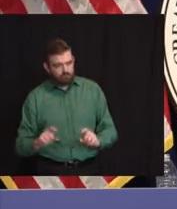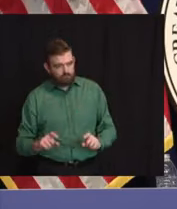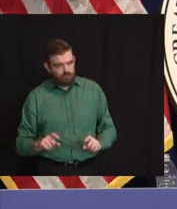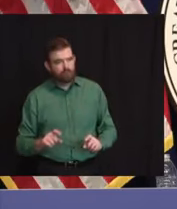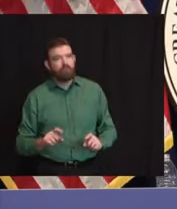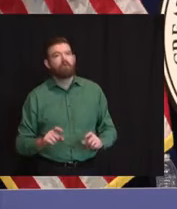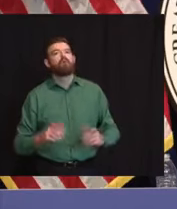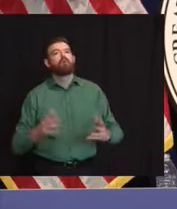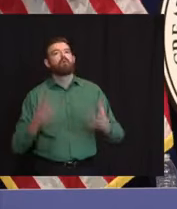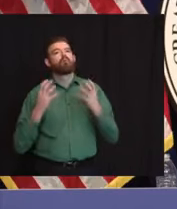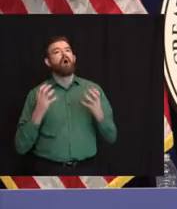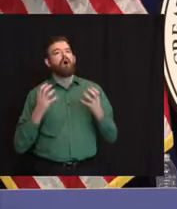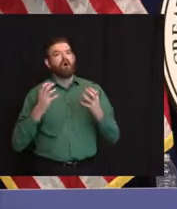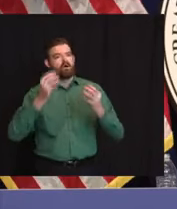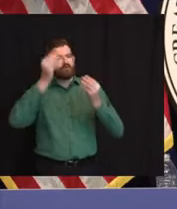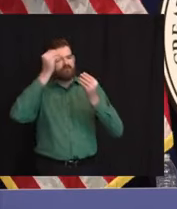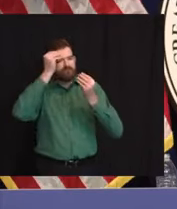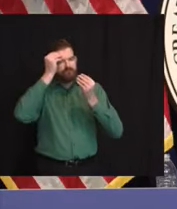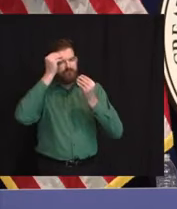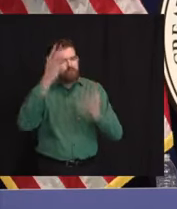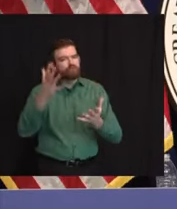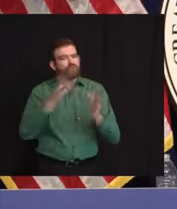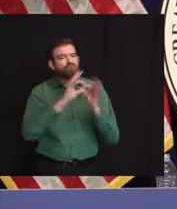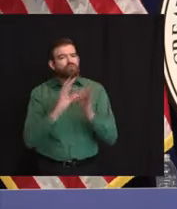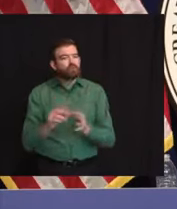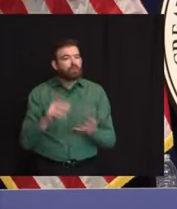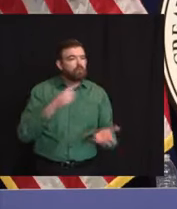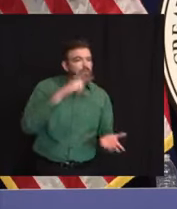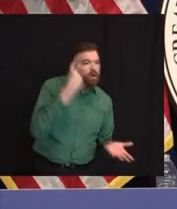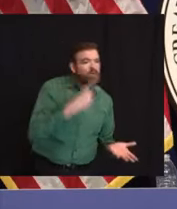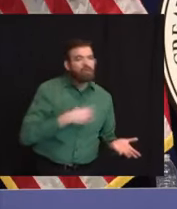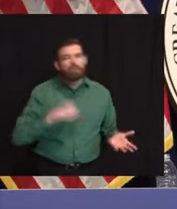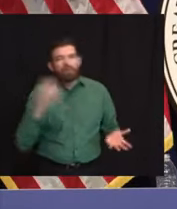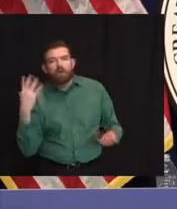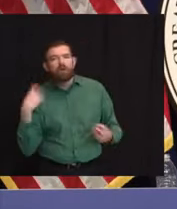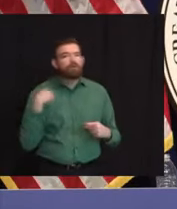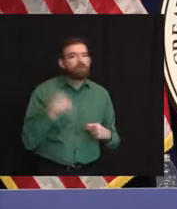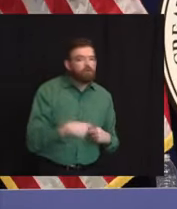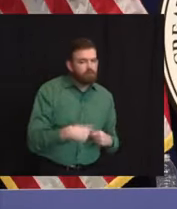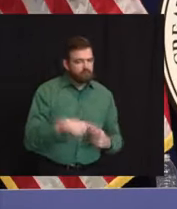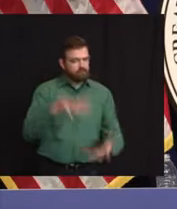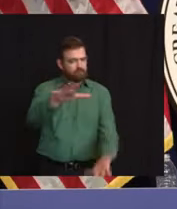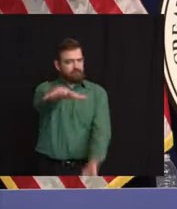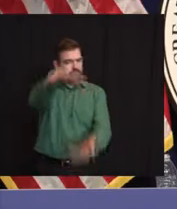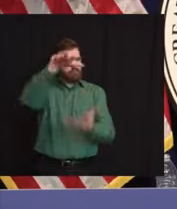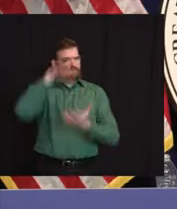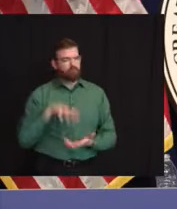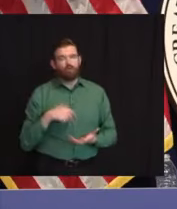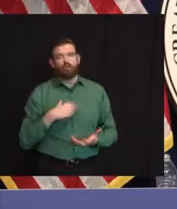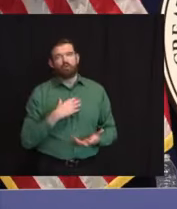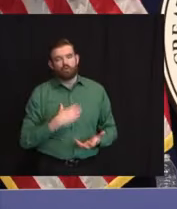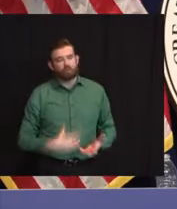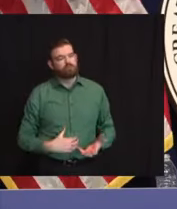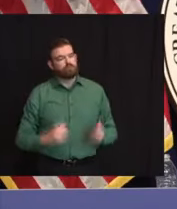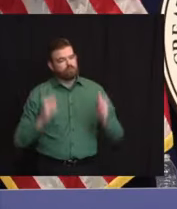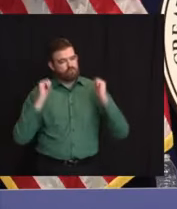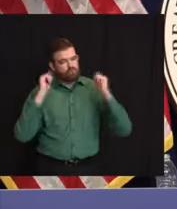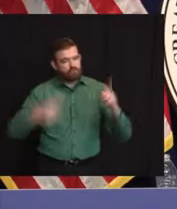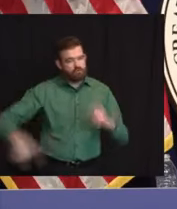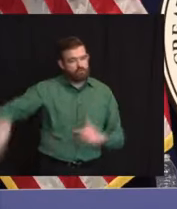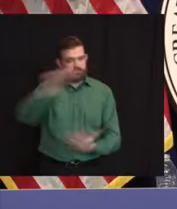So let me ask Judy a quick question. Ed, thank you for that. I don't know that you've got it today. We know the